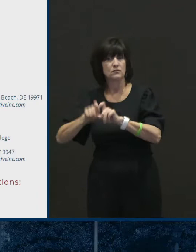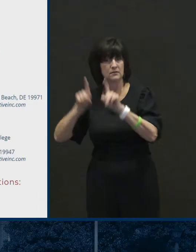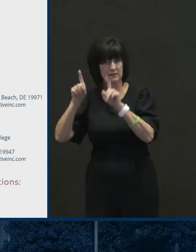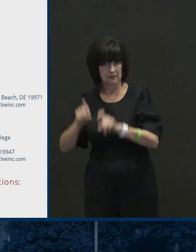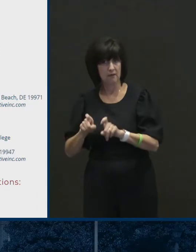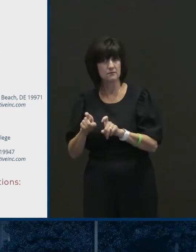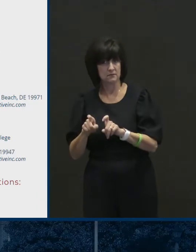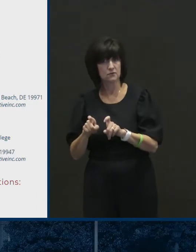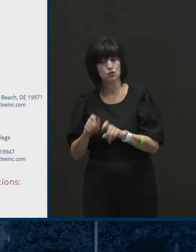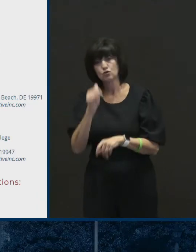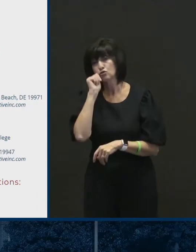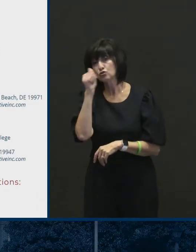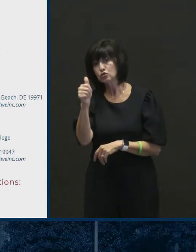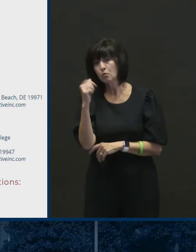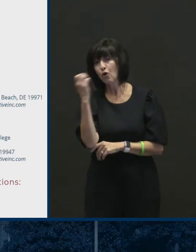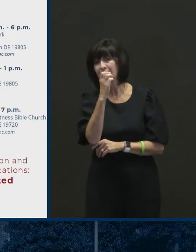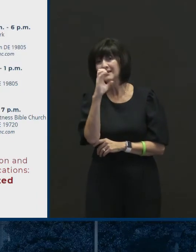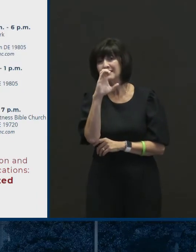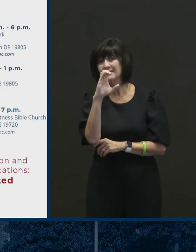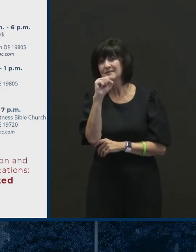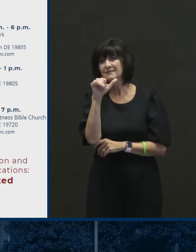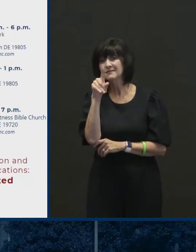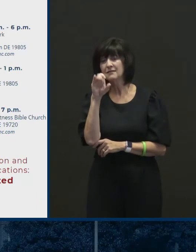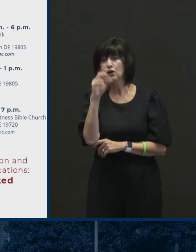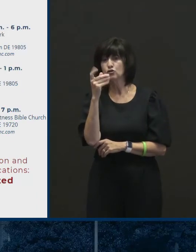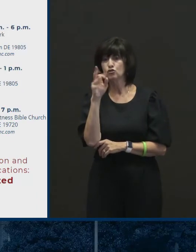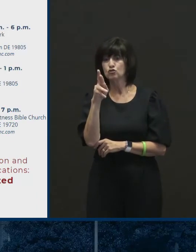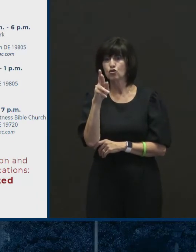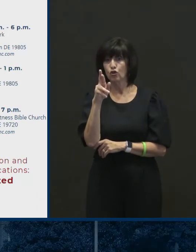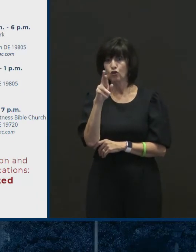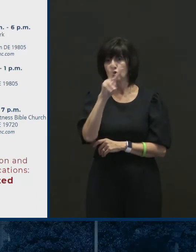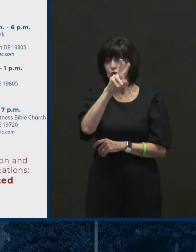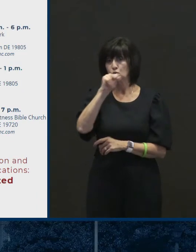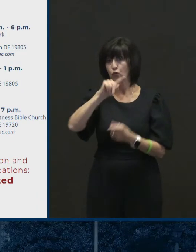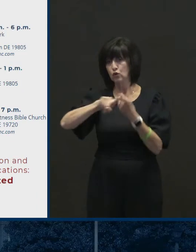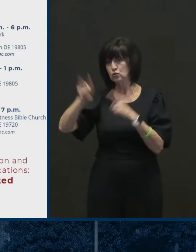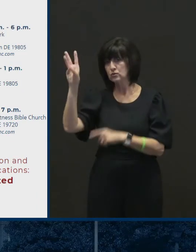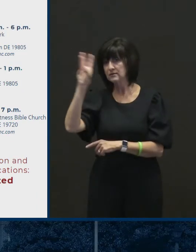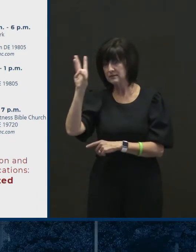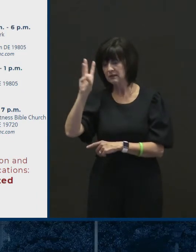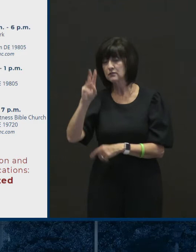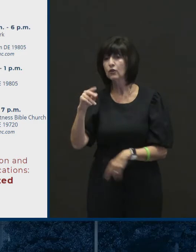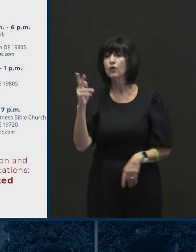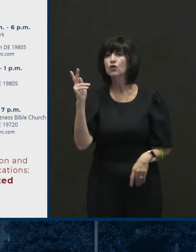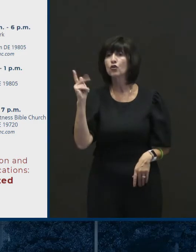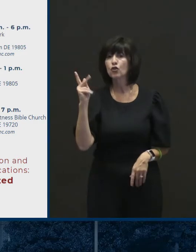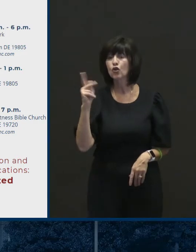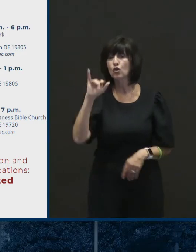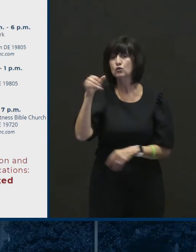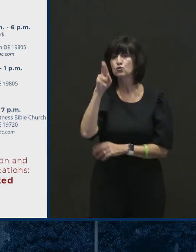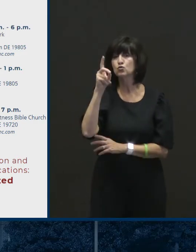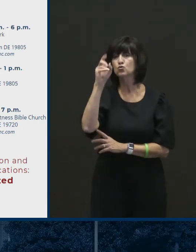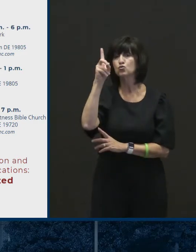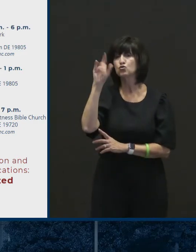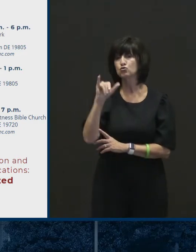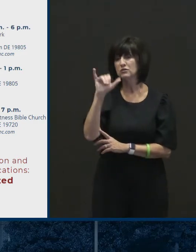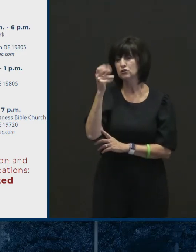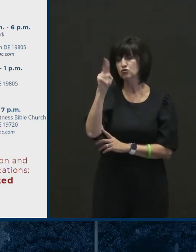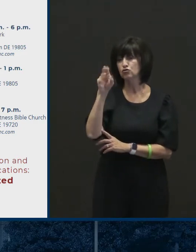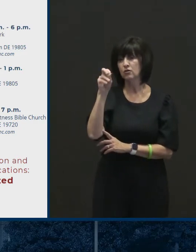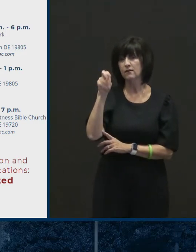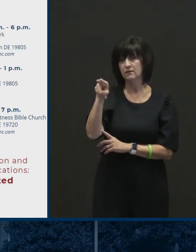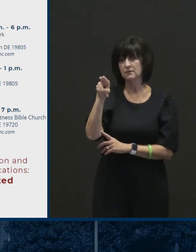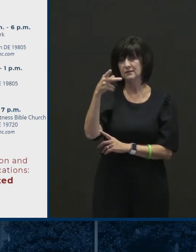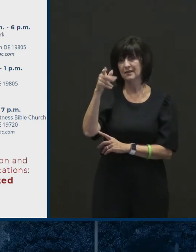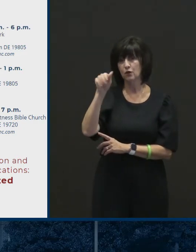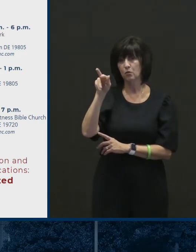Tomorrow is going to be Eastside Charter from 2:30 to 6. And then Thursday we'll be Judy Johnson Park, and Friday is going to be